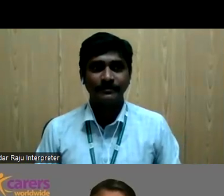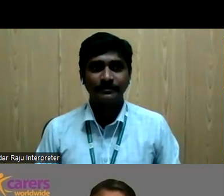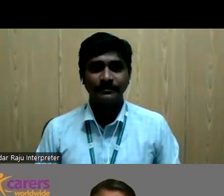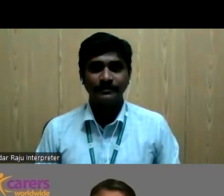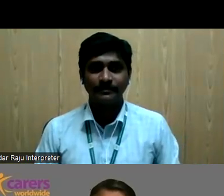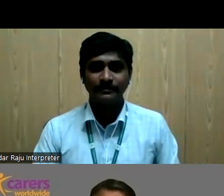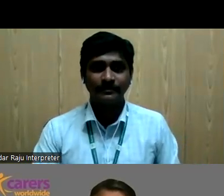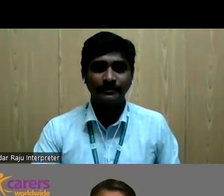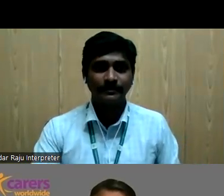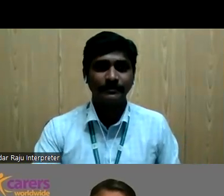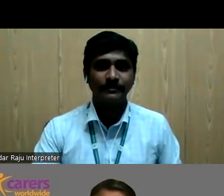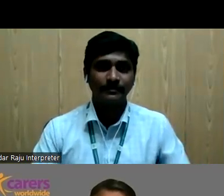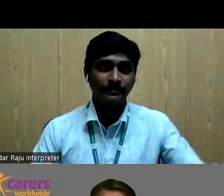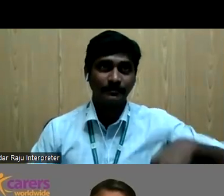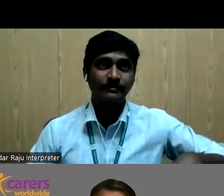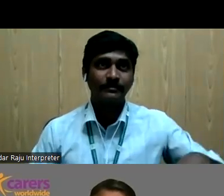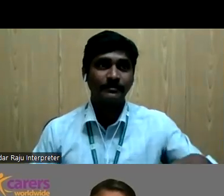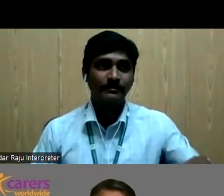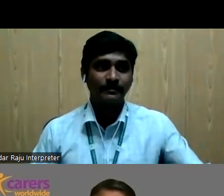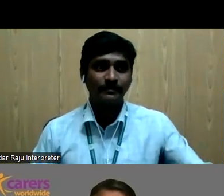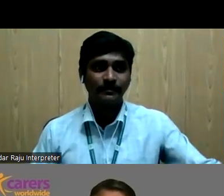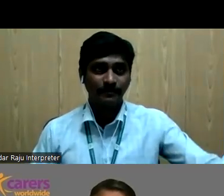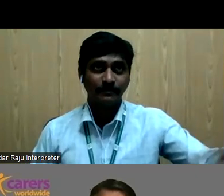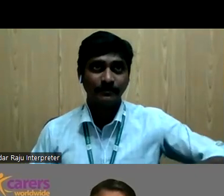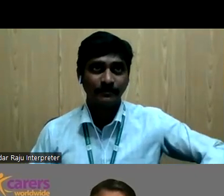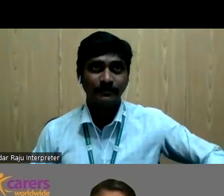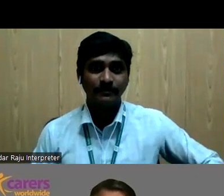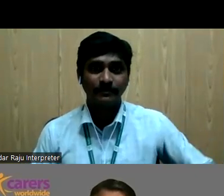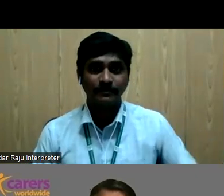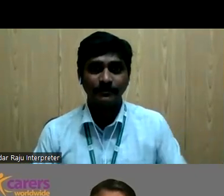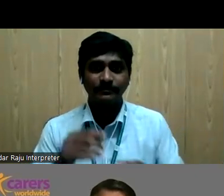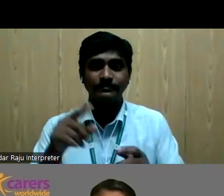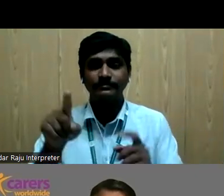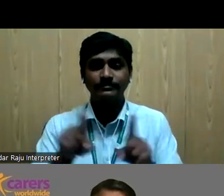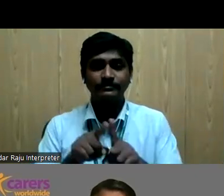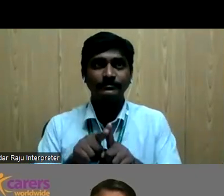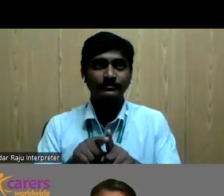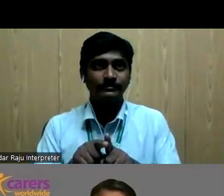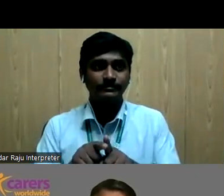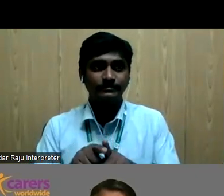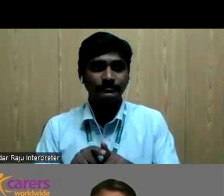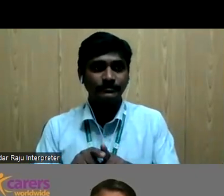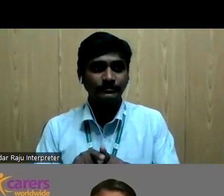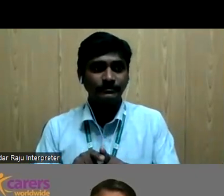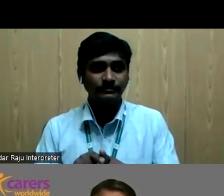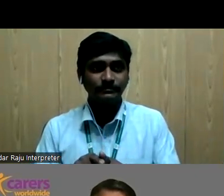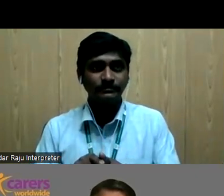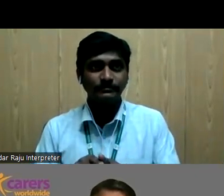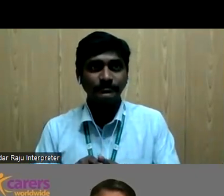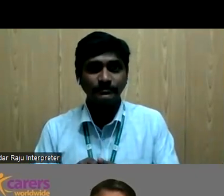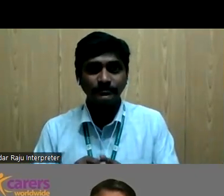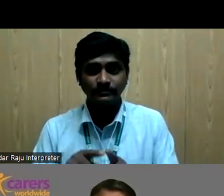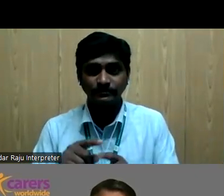Mumbai. And the three CRCs, composite regional centers in Nellore, Andhra Pradesh, Devanagiri in Karnataka,